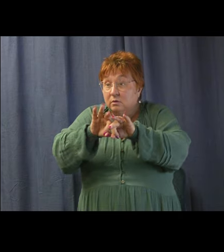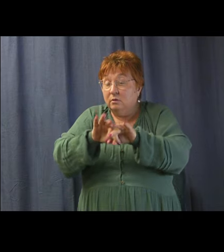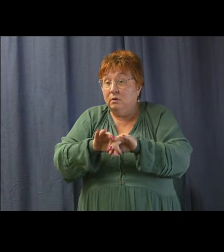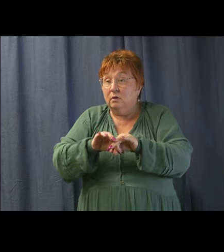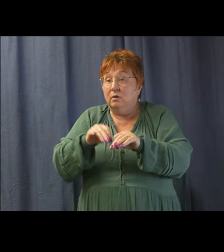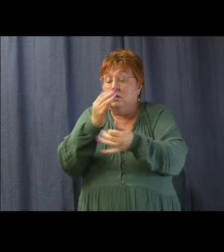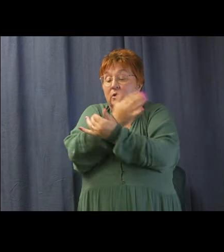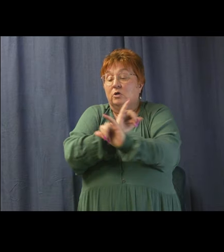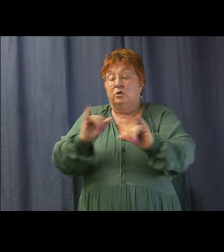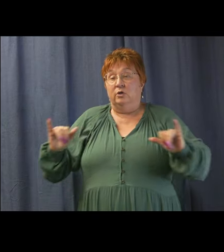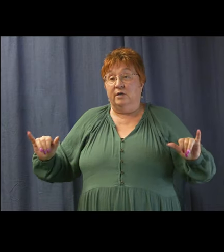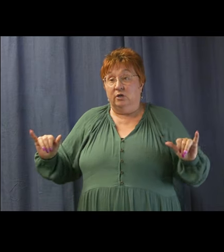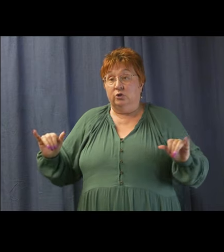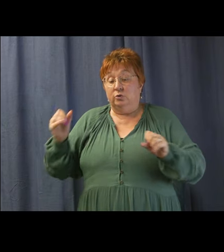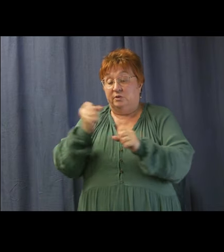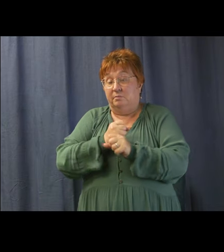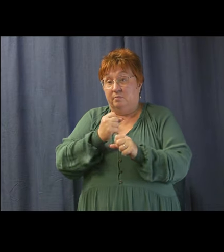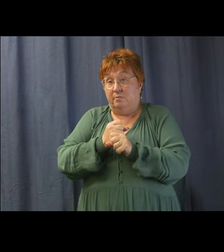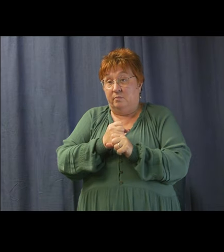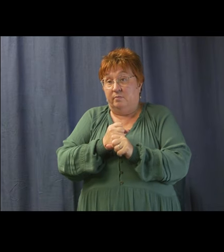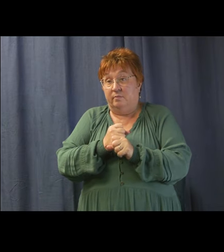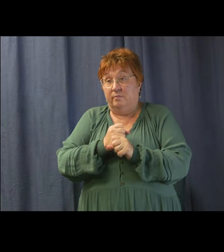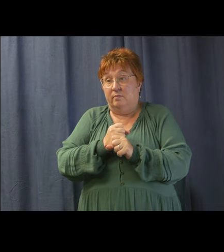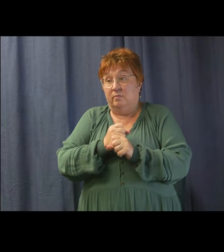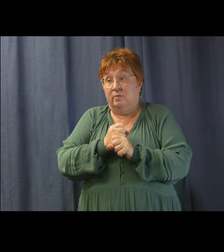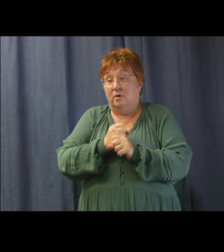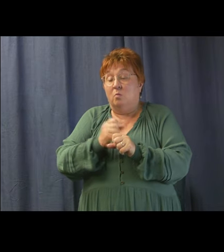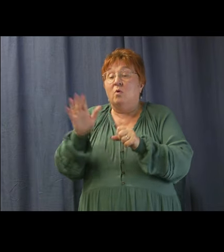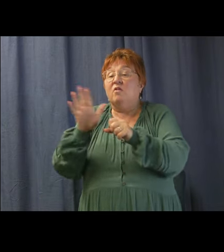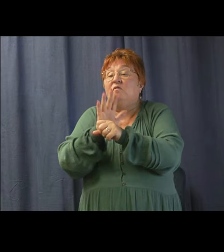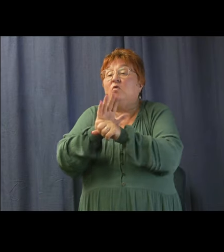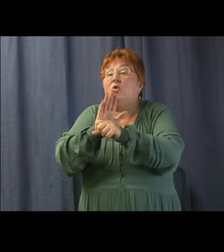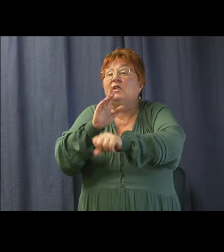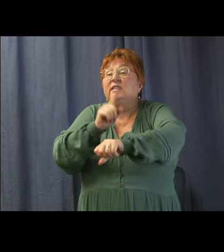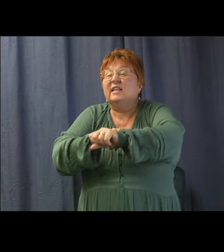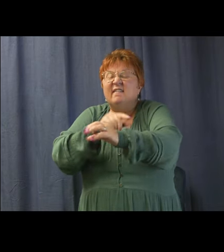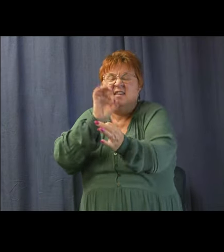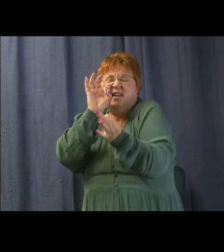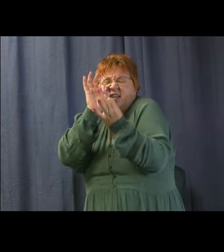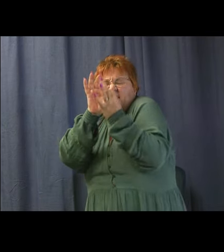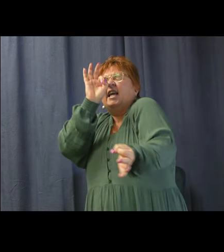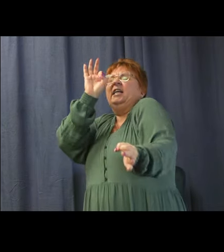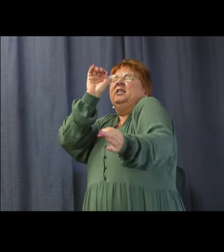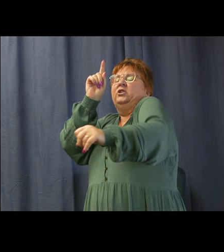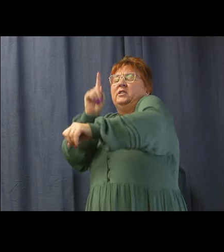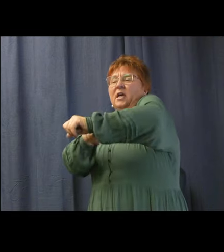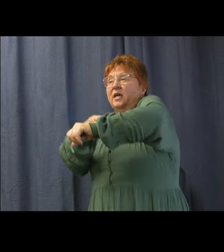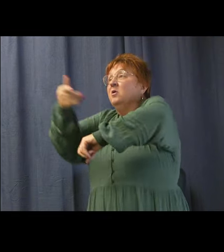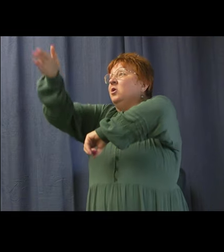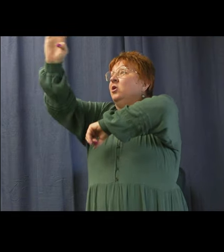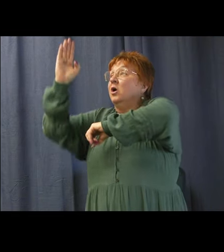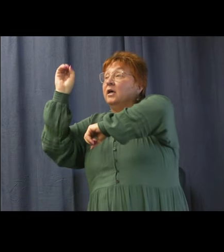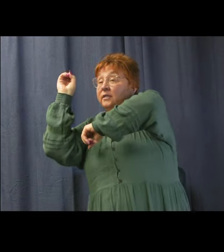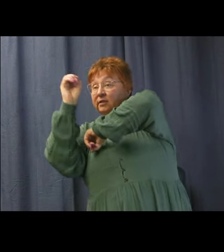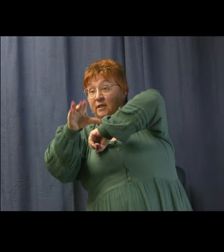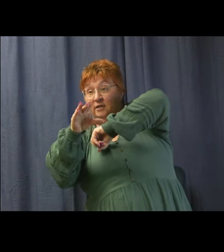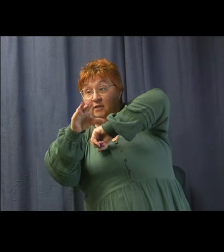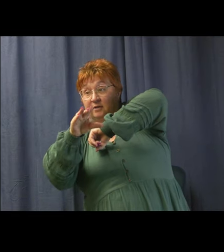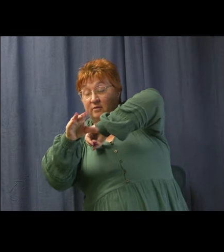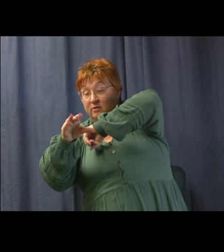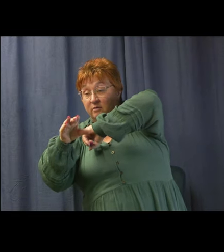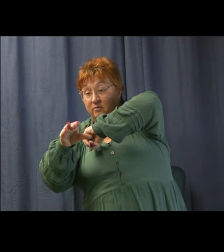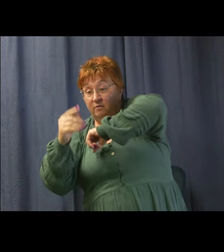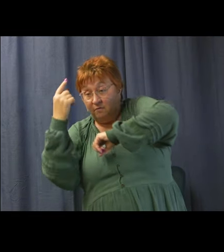when Yeshua was created, it was at the fullness of the time. It was the exact time for God to